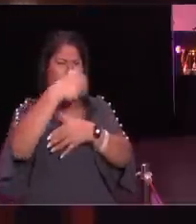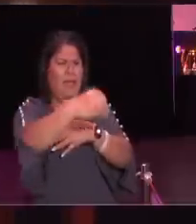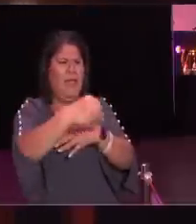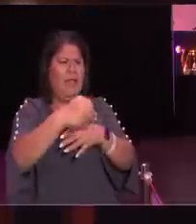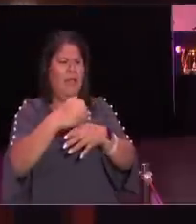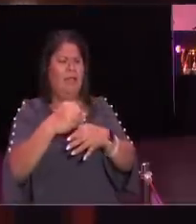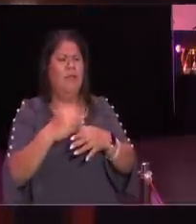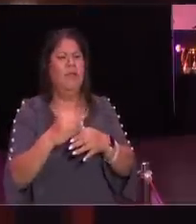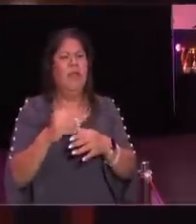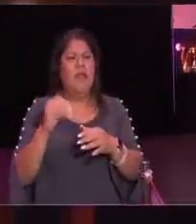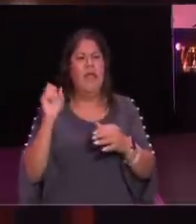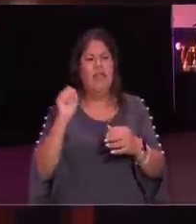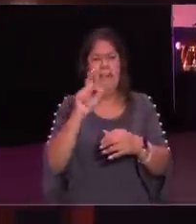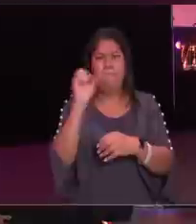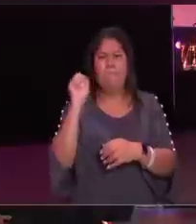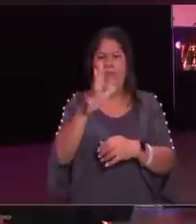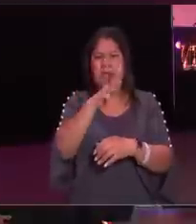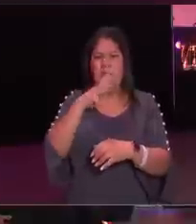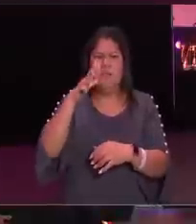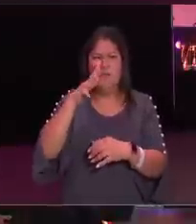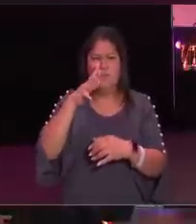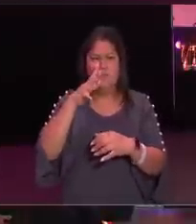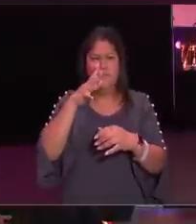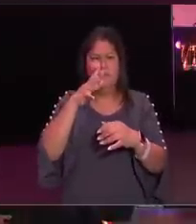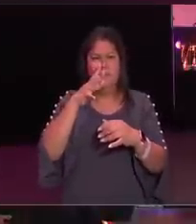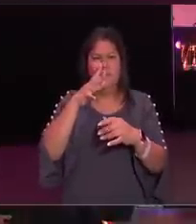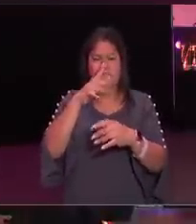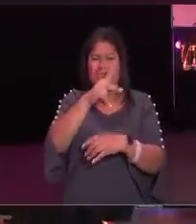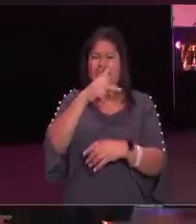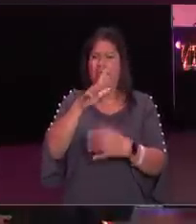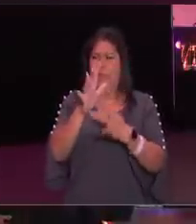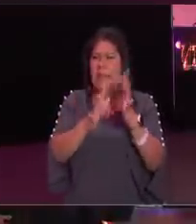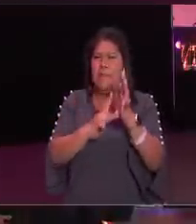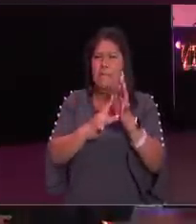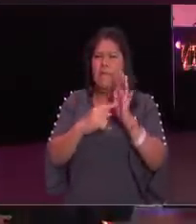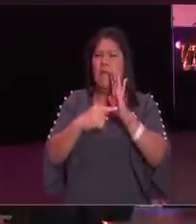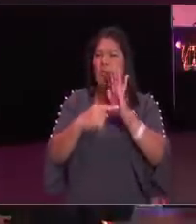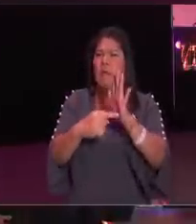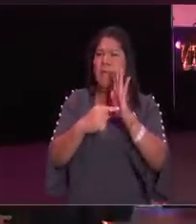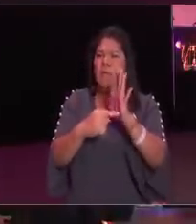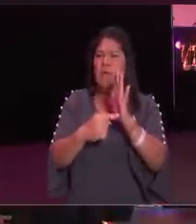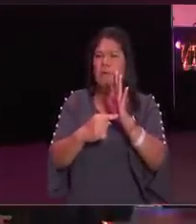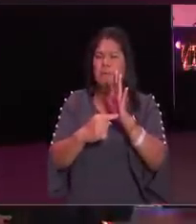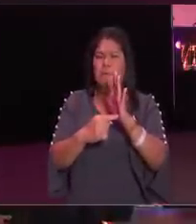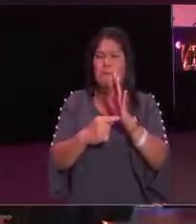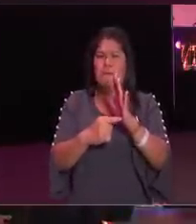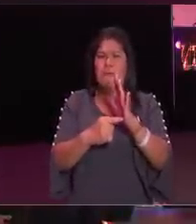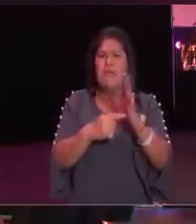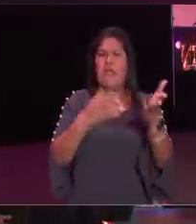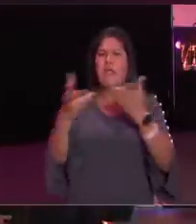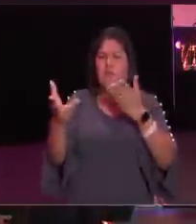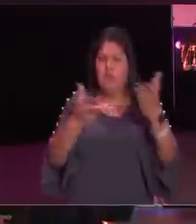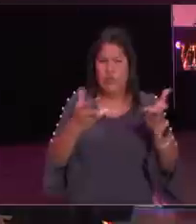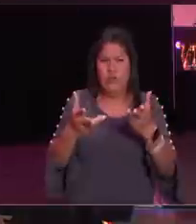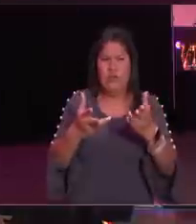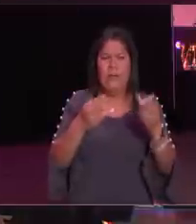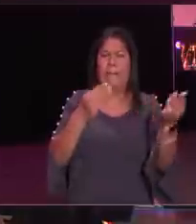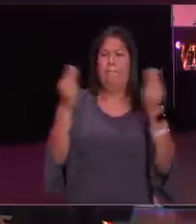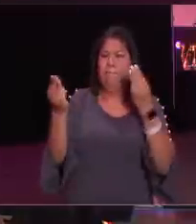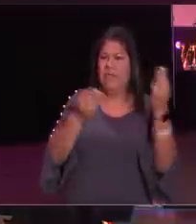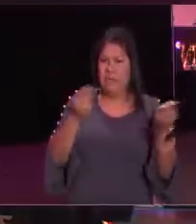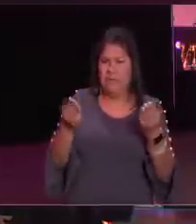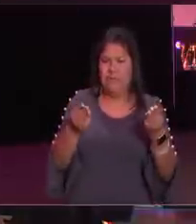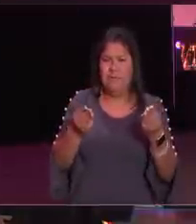then drew him to the field. In the Bible, the field is symbolic of a place of service and